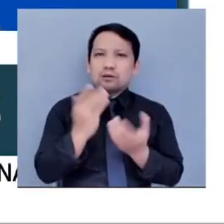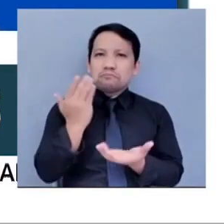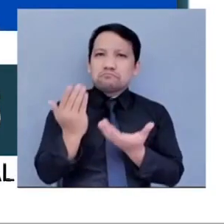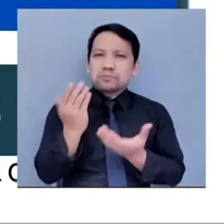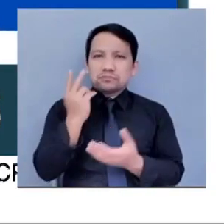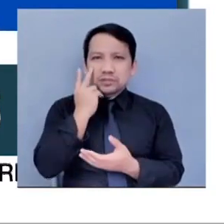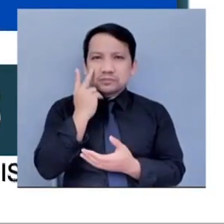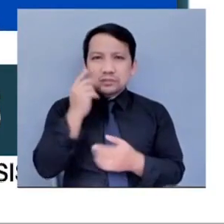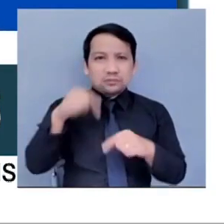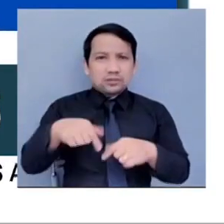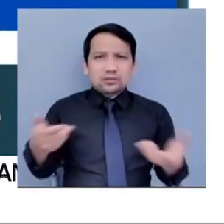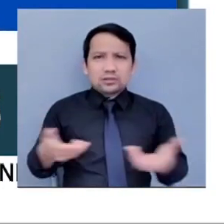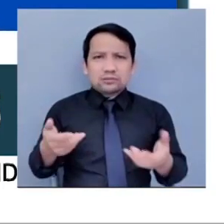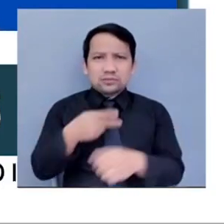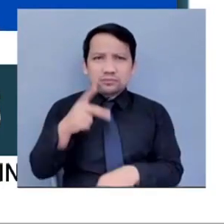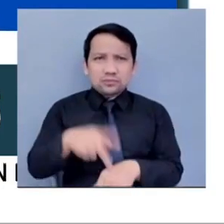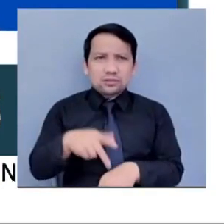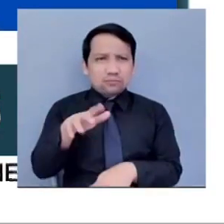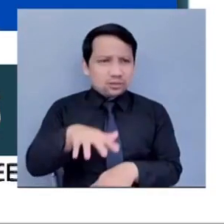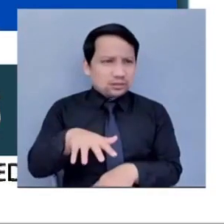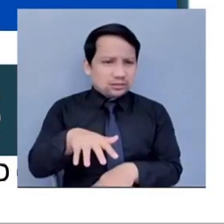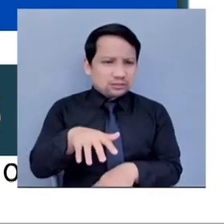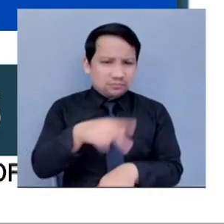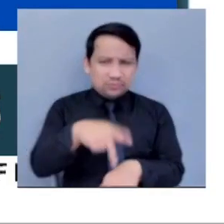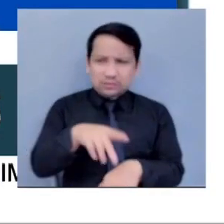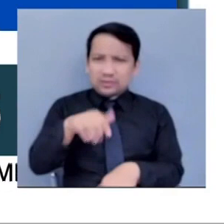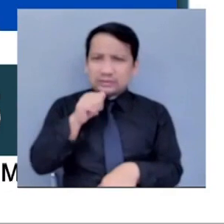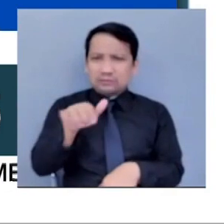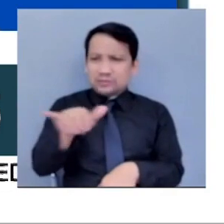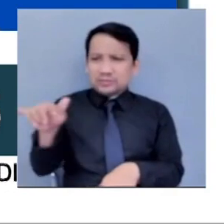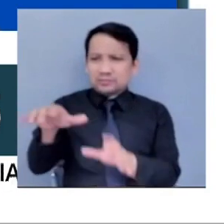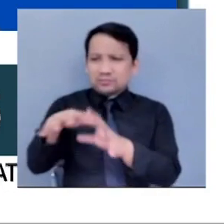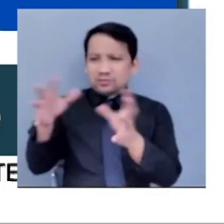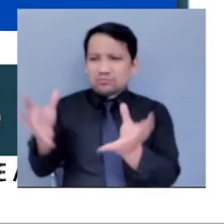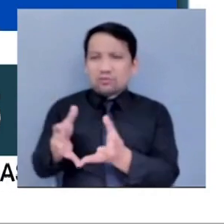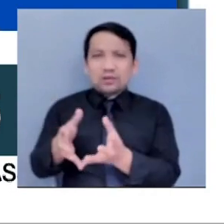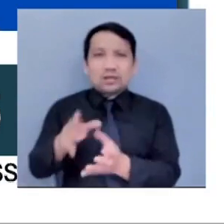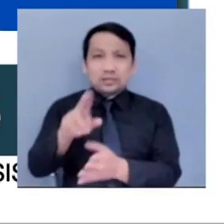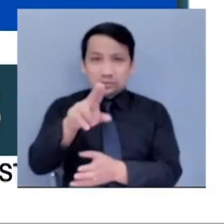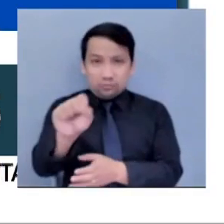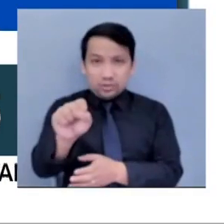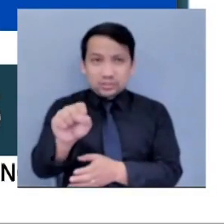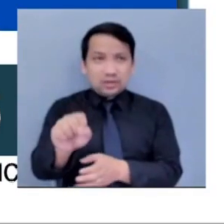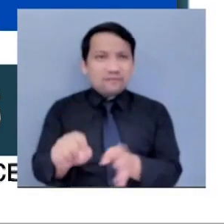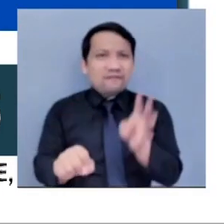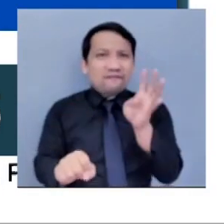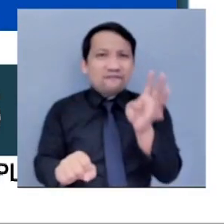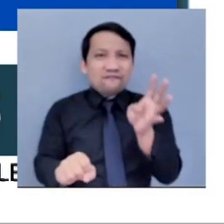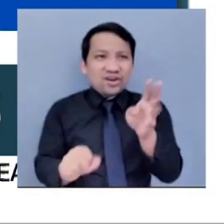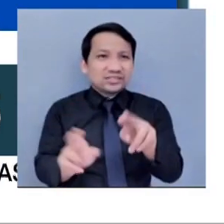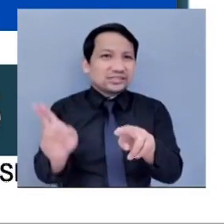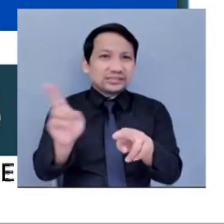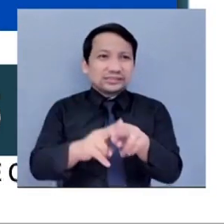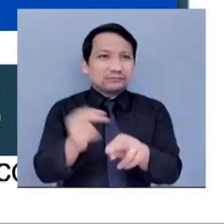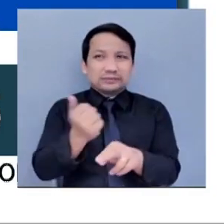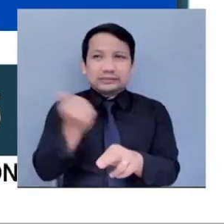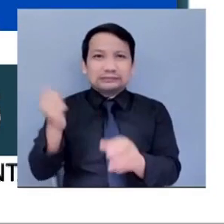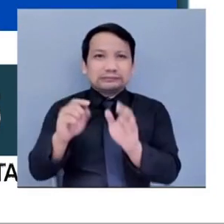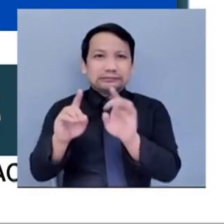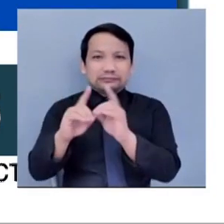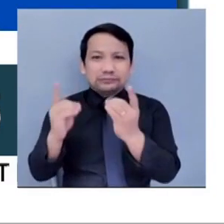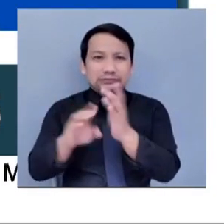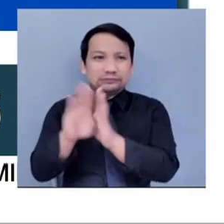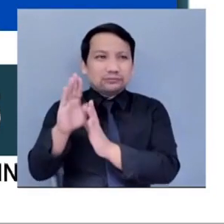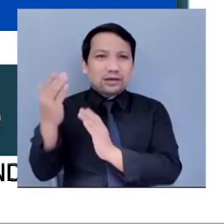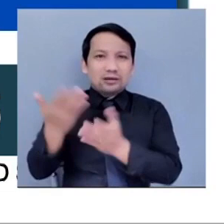not only here in the Philippines, but around the world. Like in the U.S., it came from 40-year highs. In other developed countries, it's even